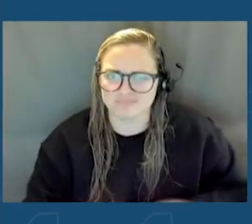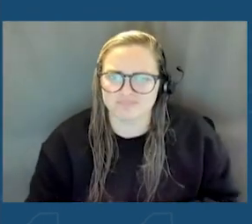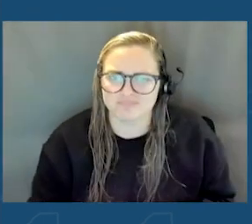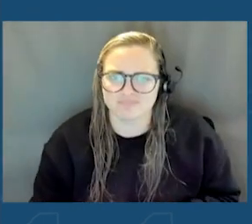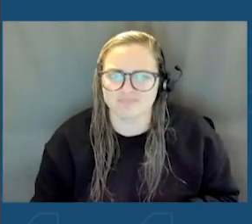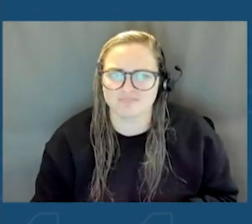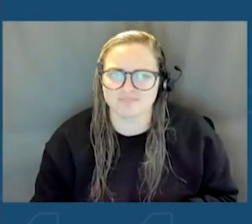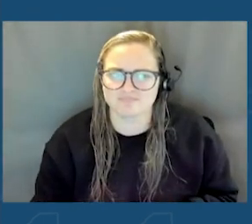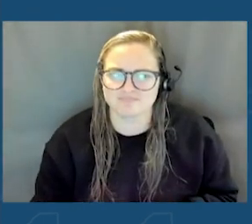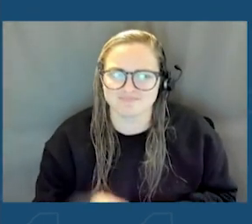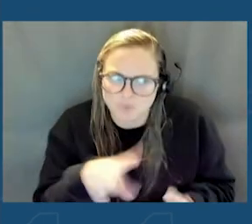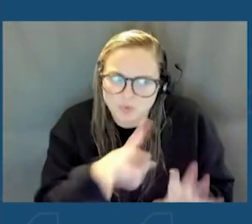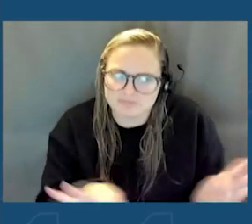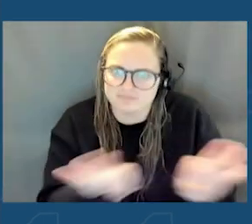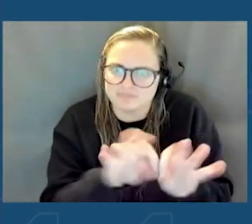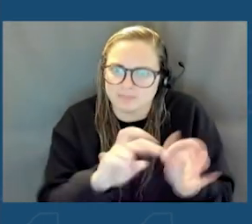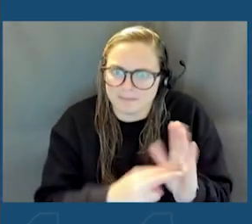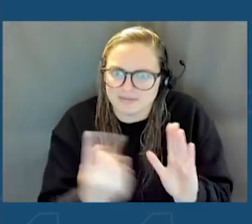It's supposed to mean something,